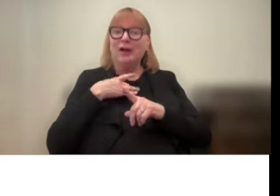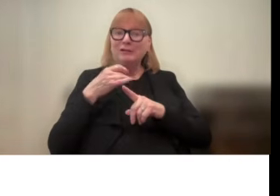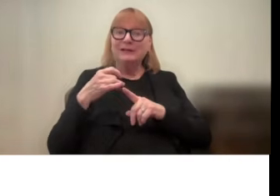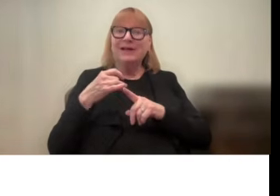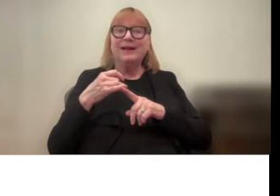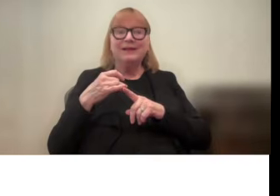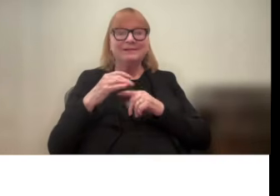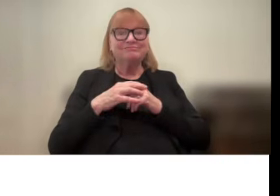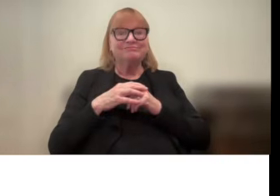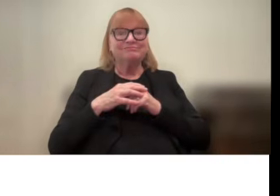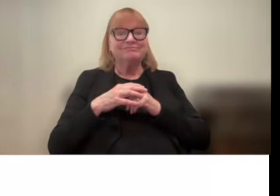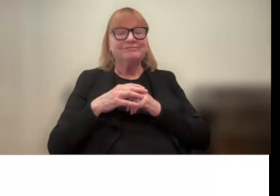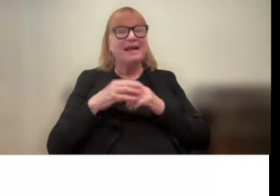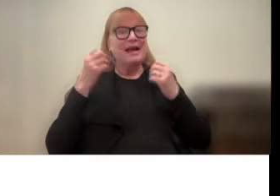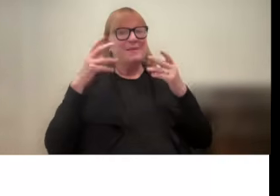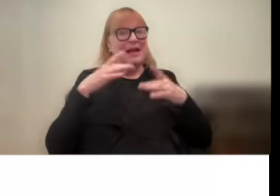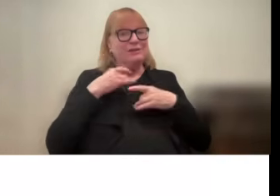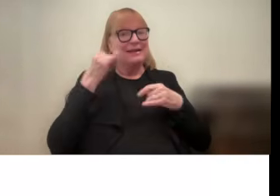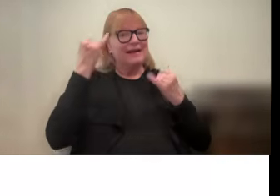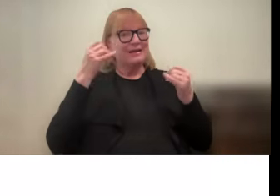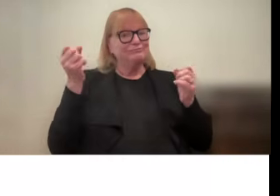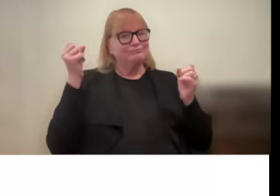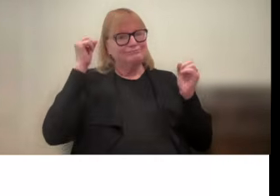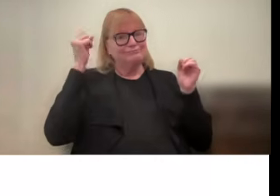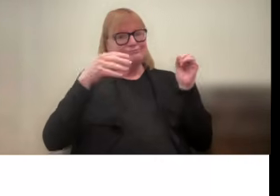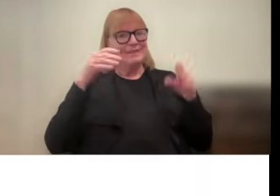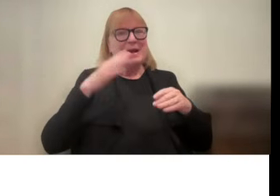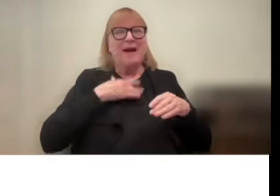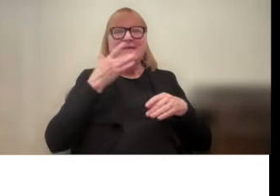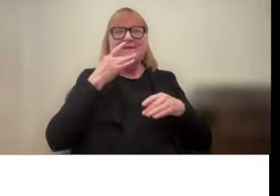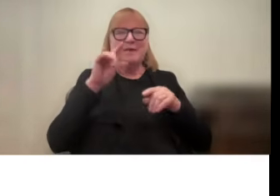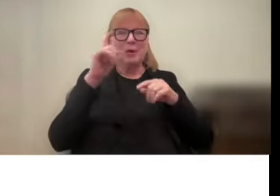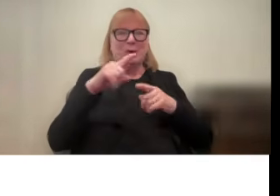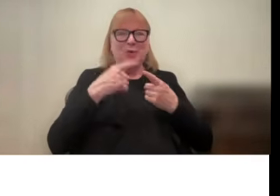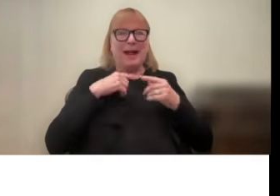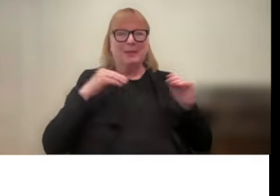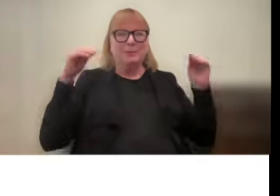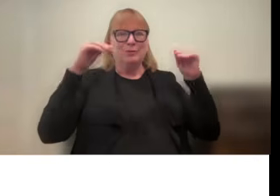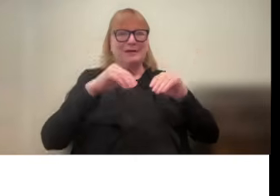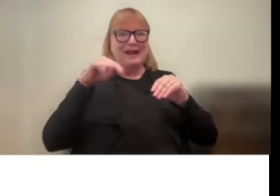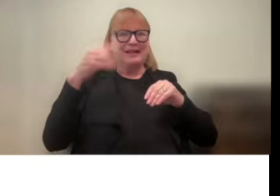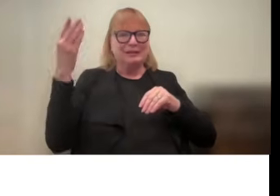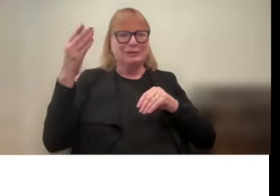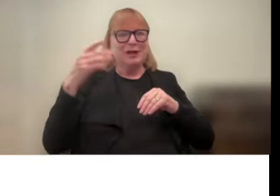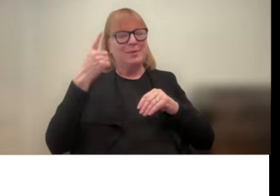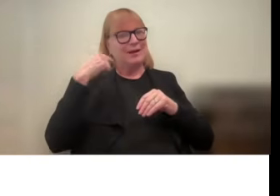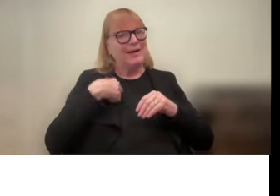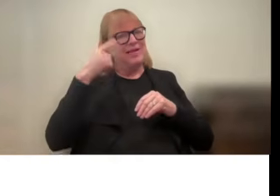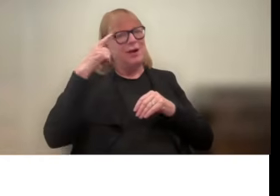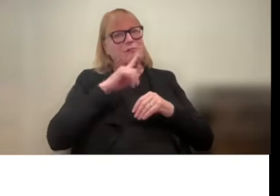interesting. Lots of interesting ideas here. This was my favorite question when I was putting together this talk to ask, because I think it